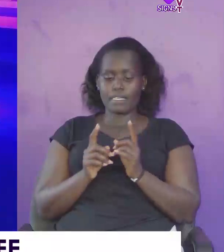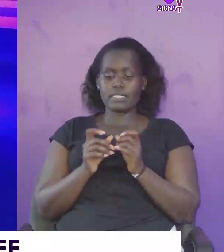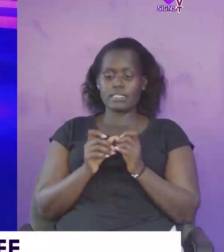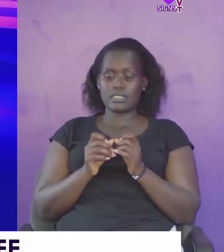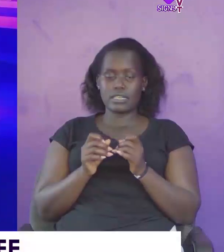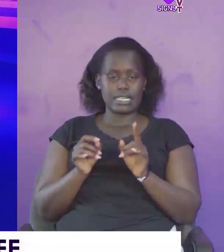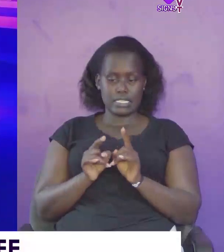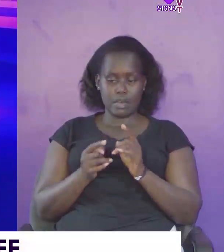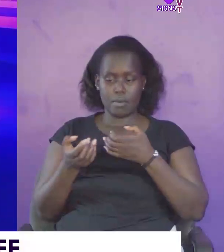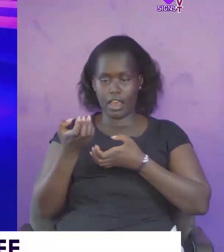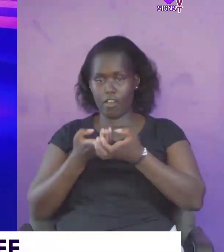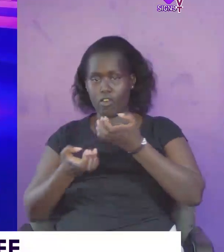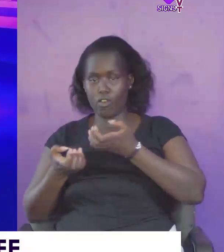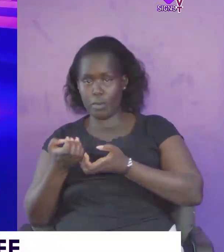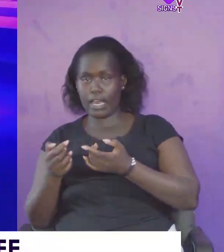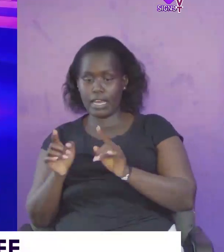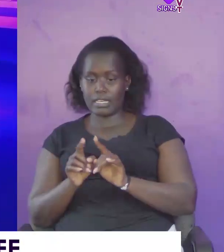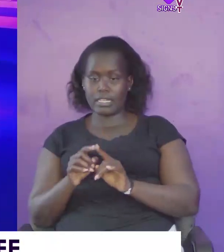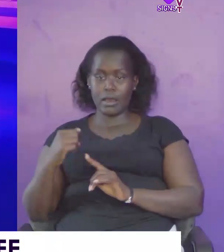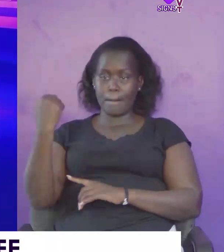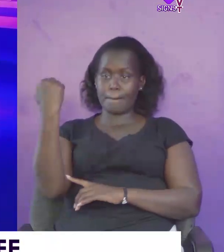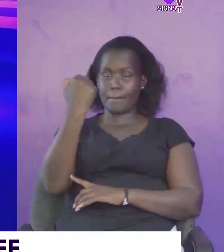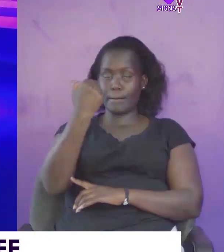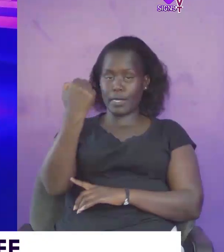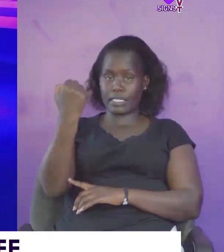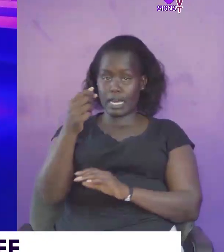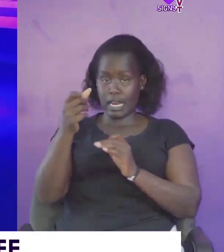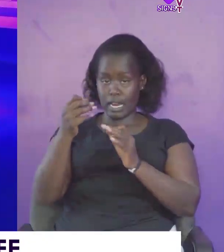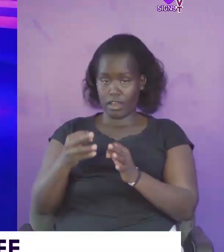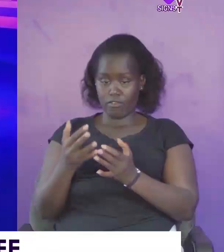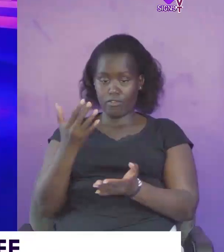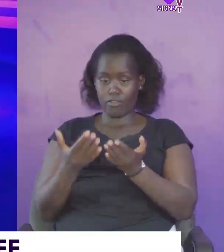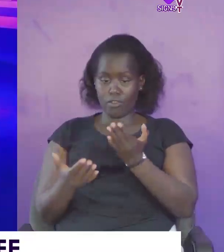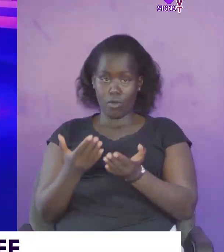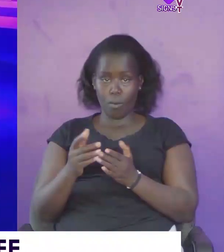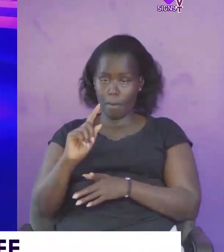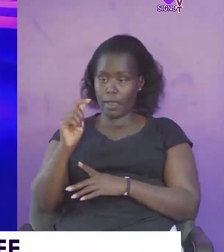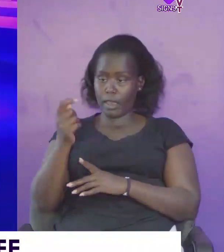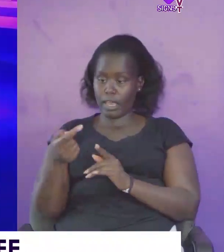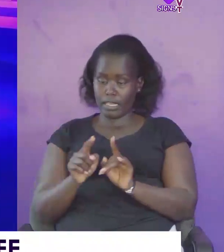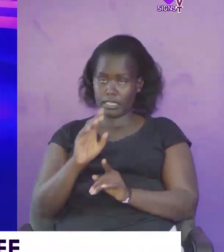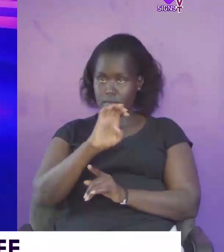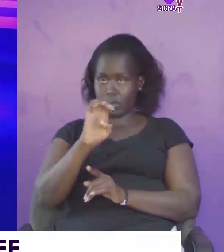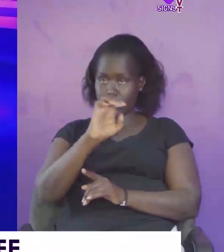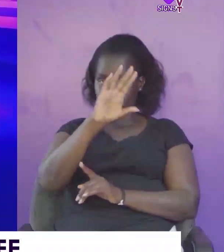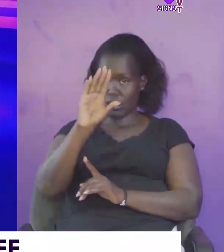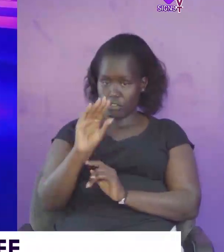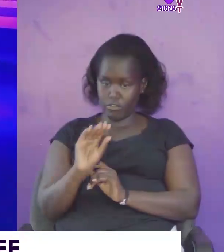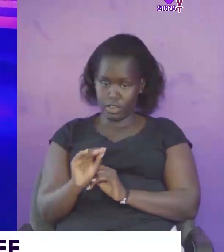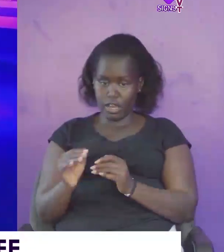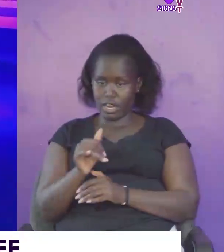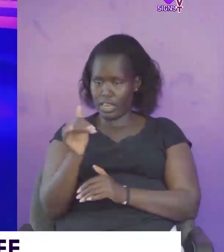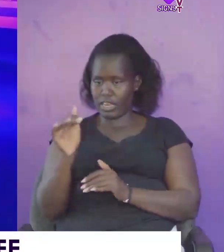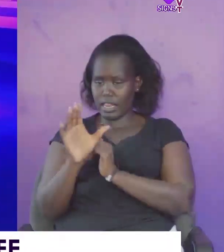even economically and even politically, if you compare Kenya or even East Africa with these Scandinavian countries,